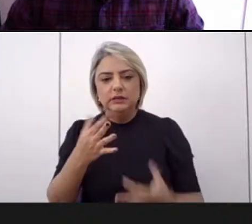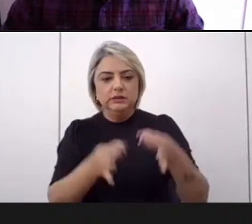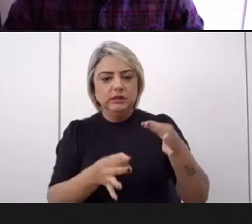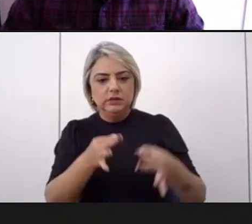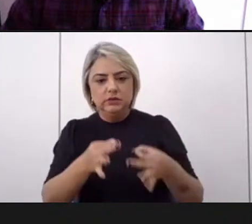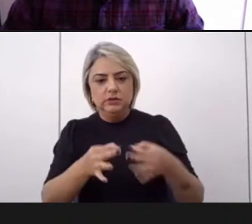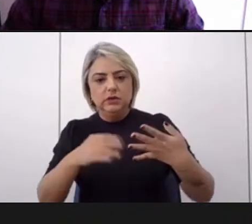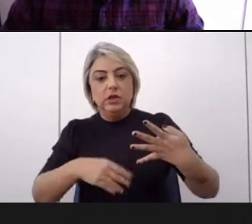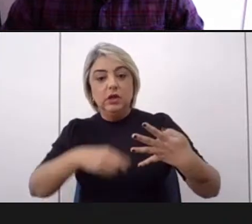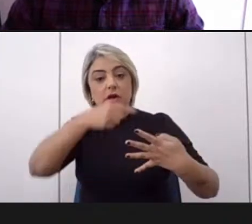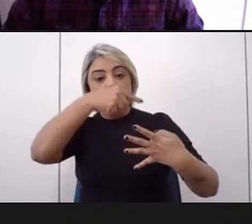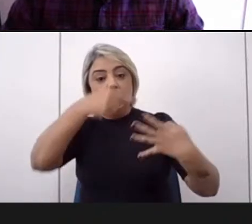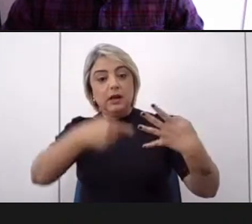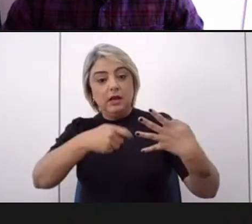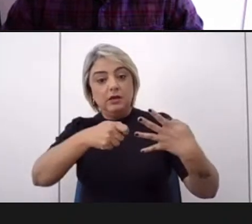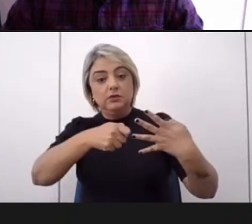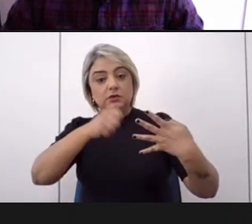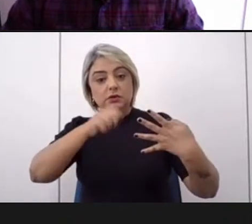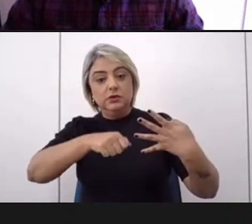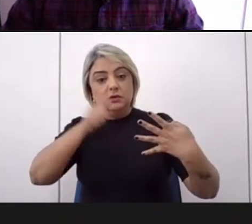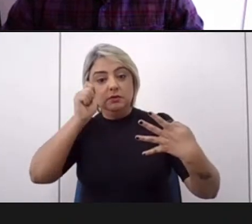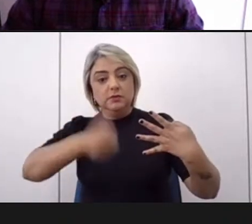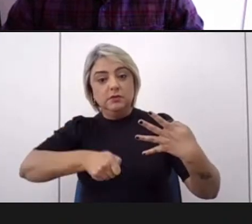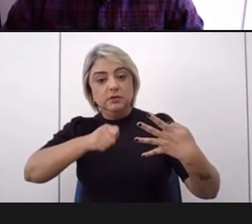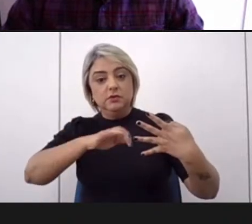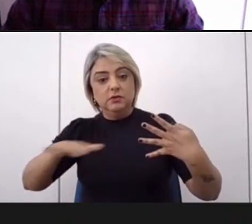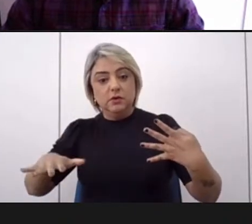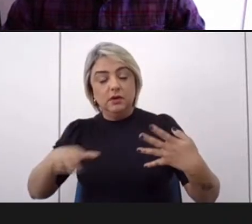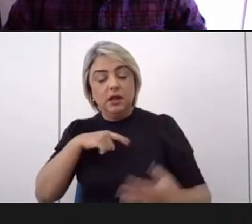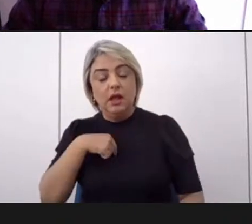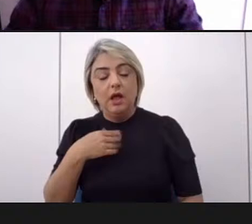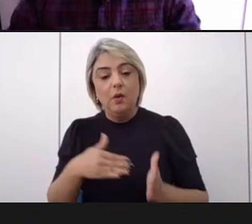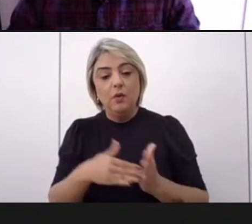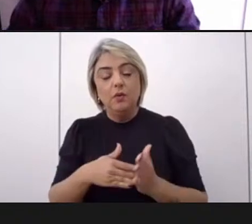And the last thing I would like to say